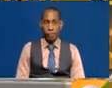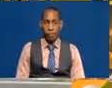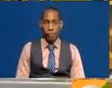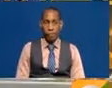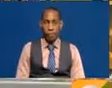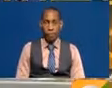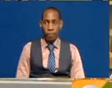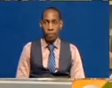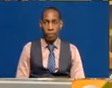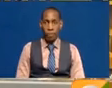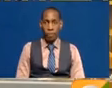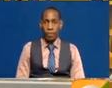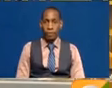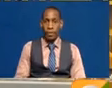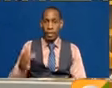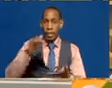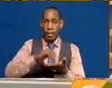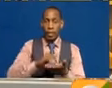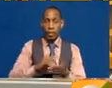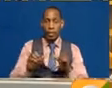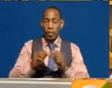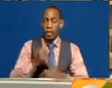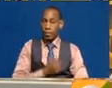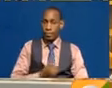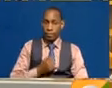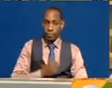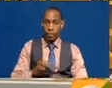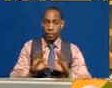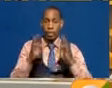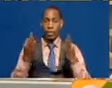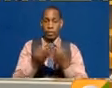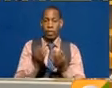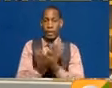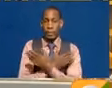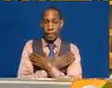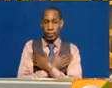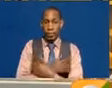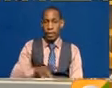And once again, our condolences to the family and friends of Musyoka.